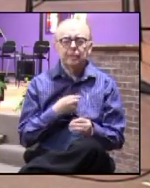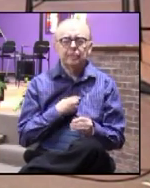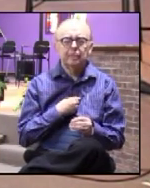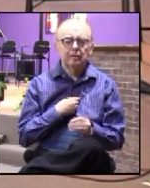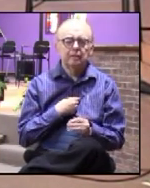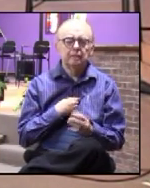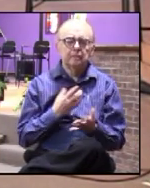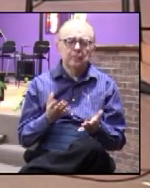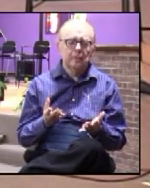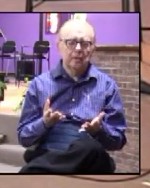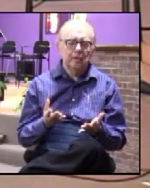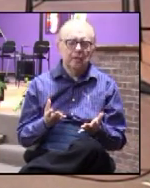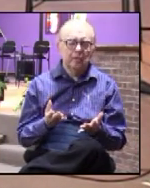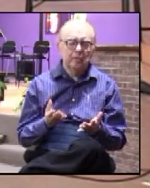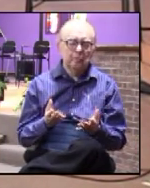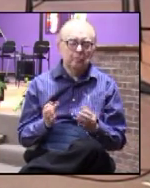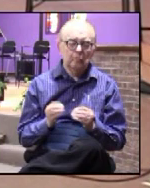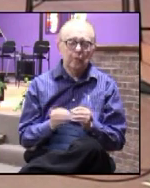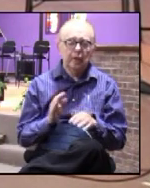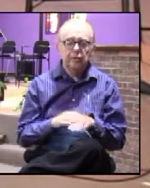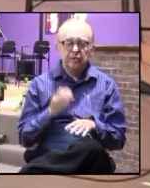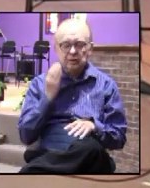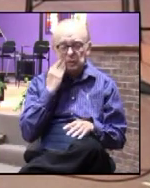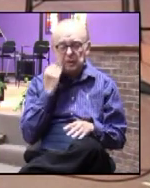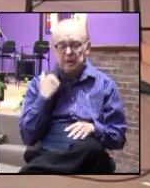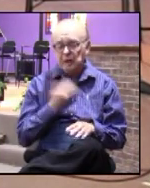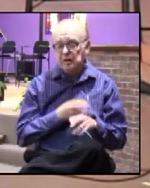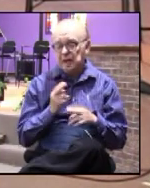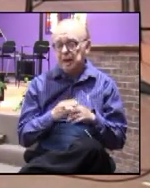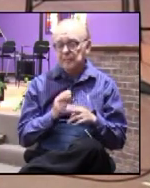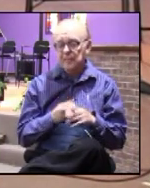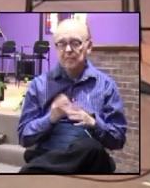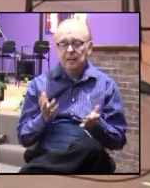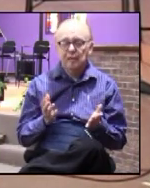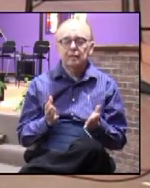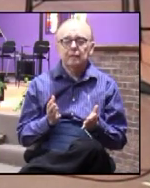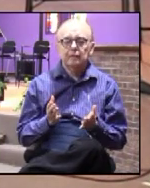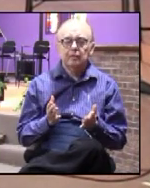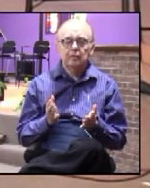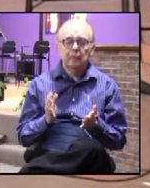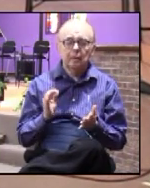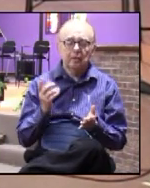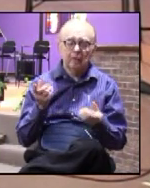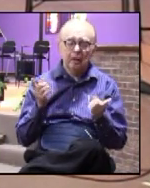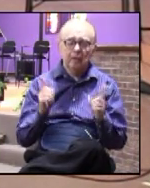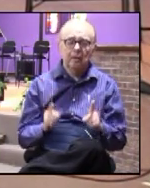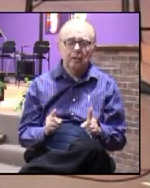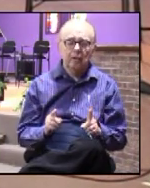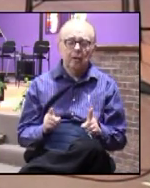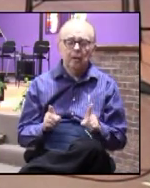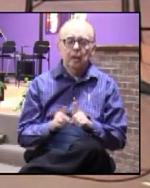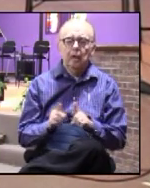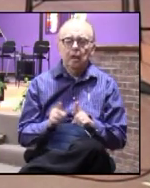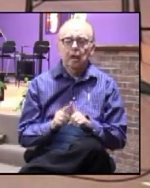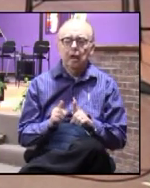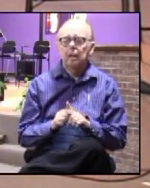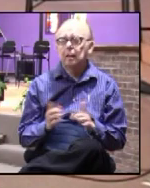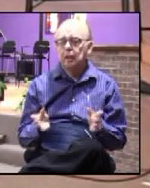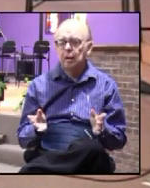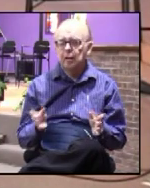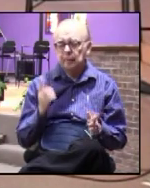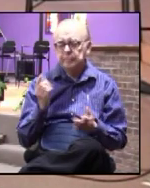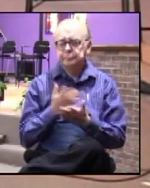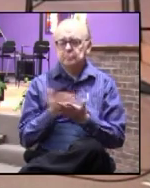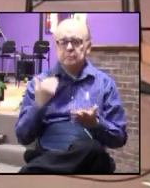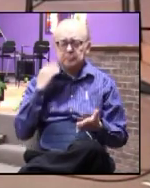we do, other than knowing that we're just Calvary Baptist and things like that. That will be happening. We also are one of the